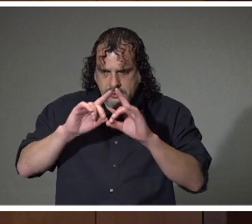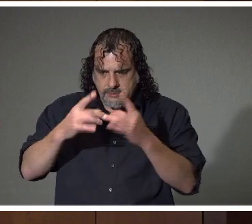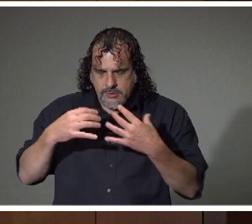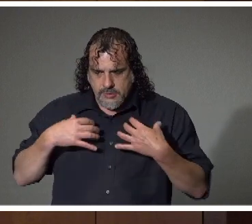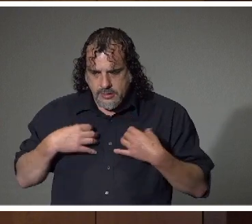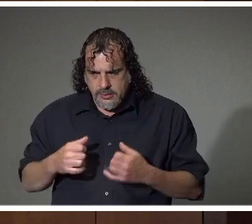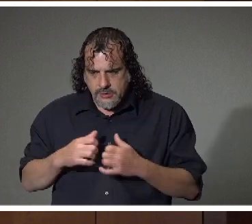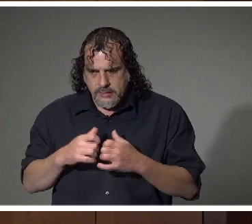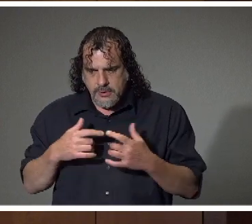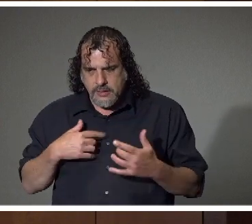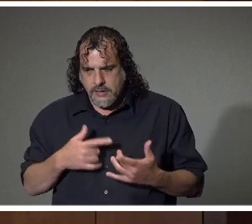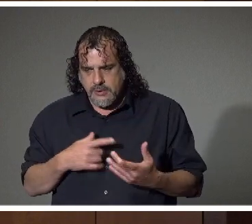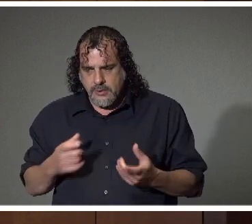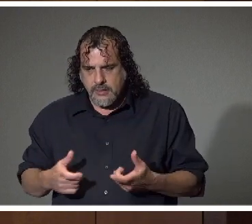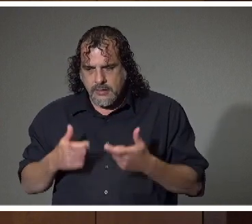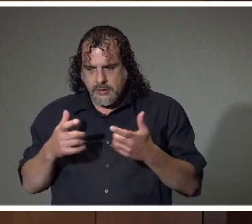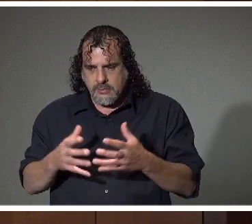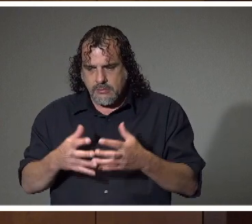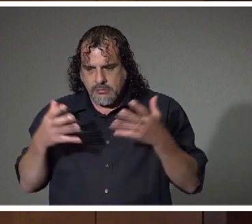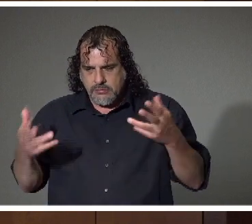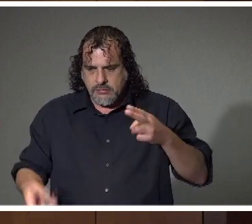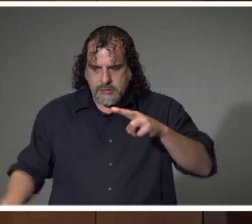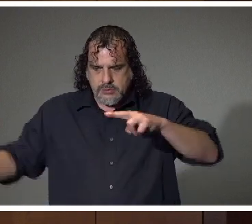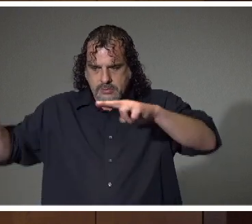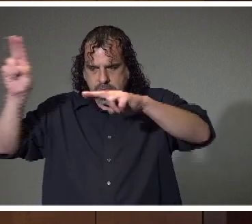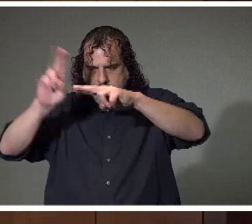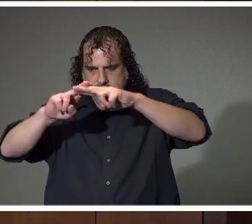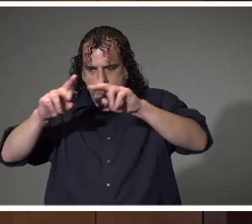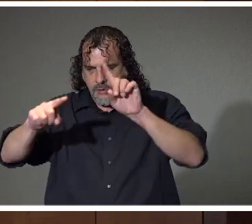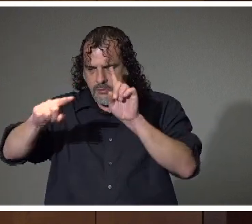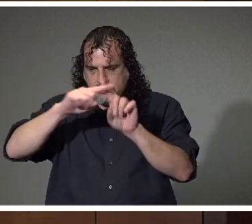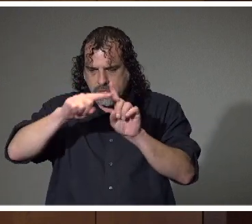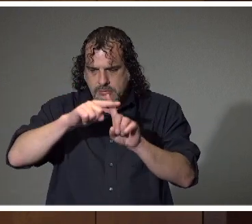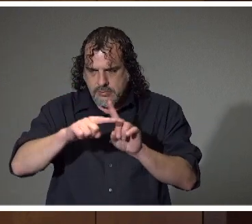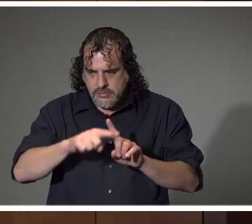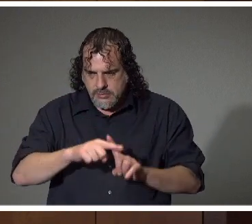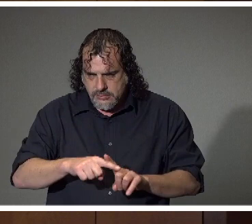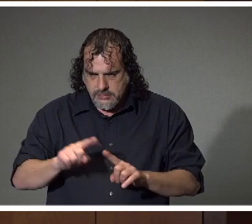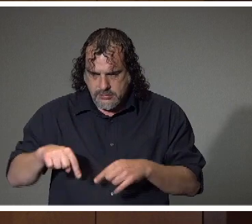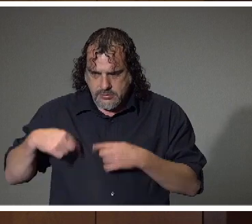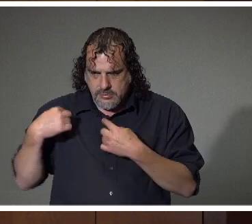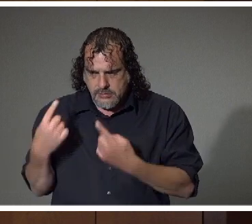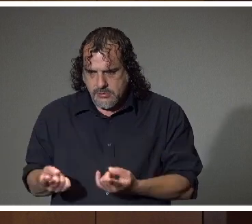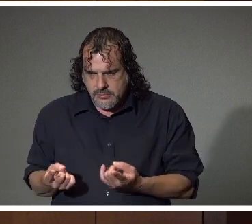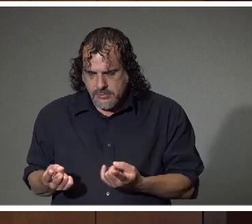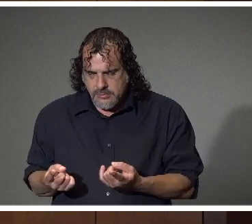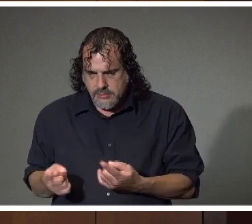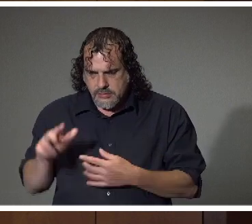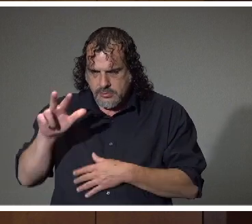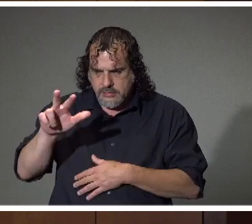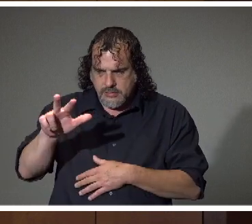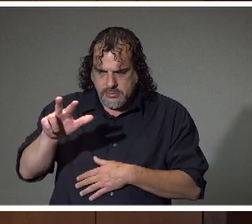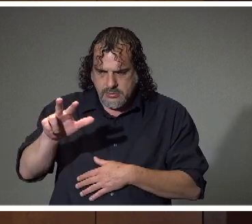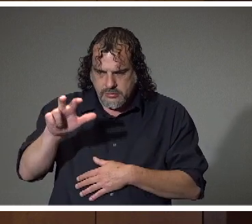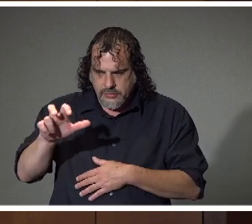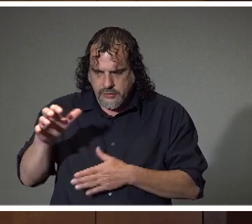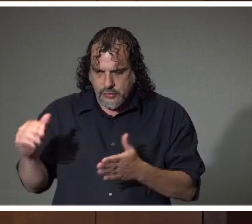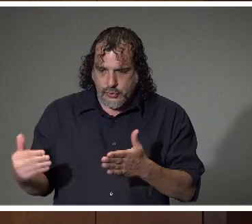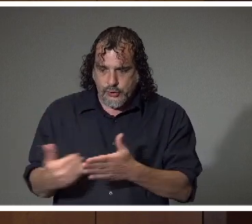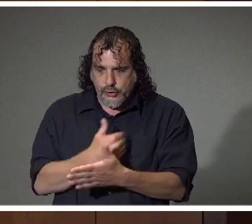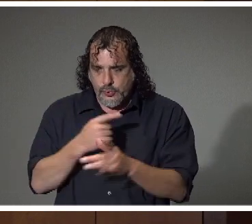the largest single-day increase of coronavirus cases so far at 300 new